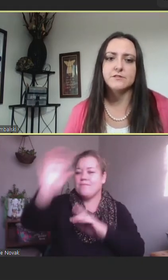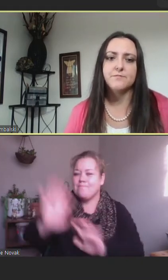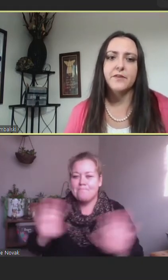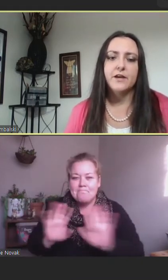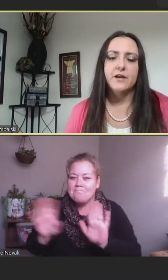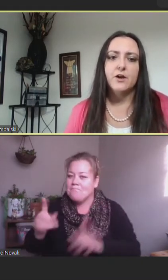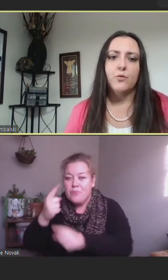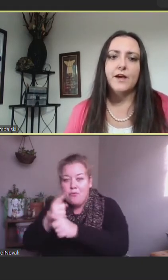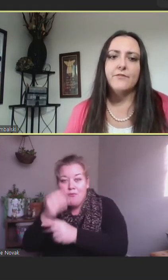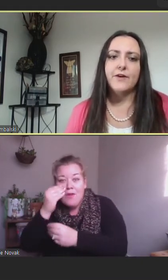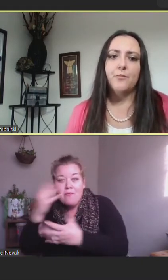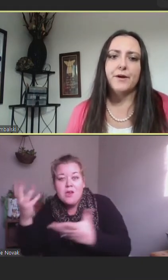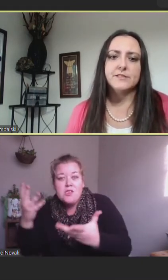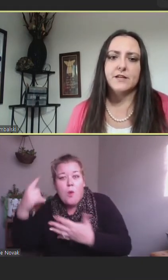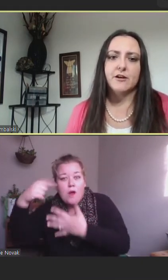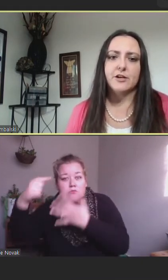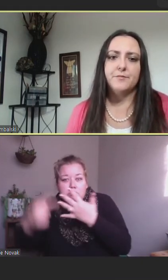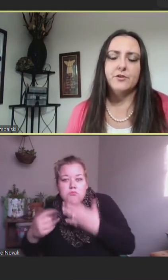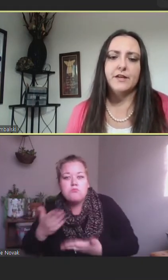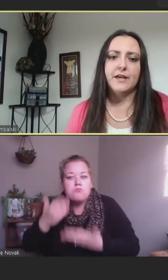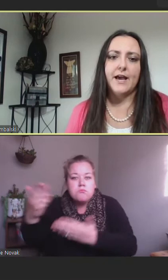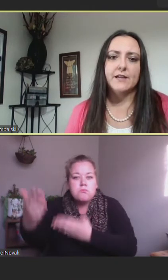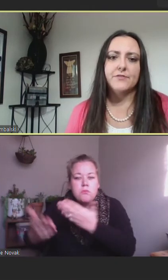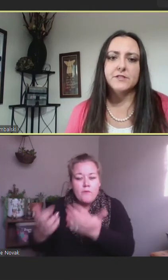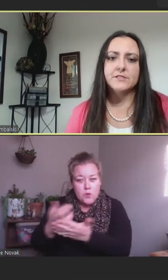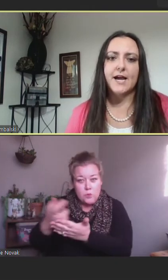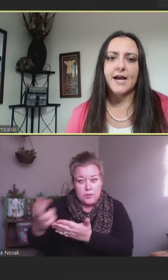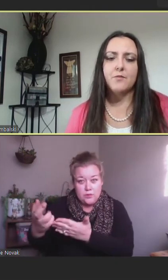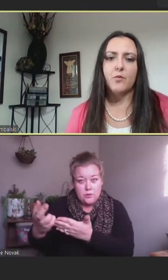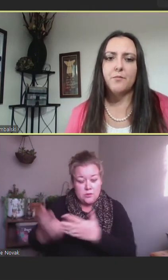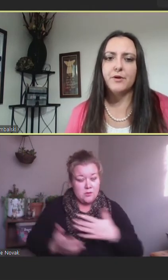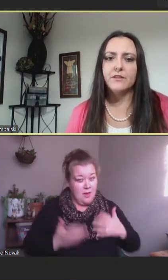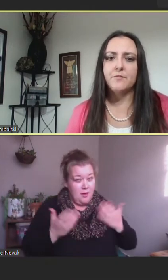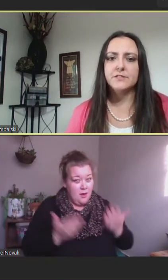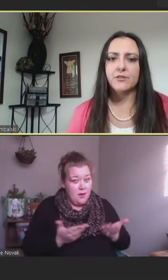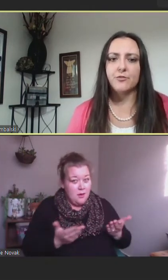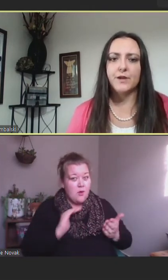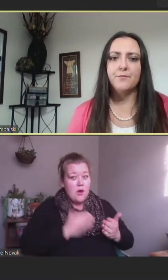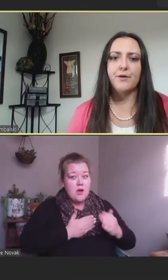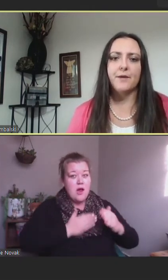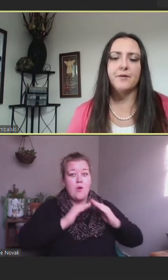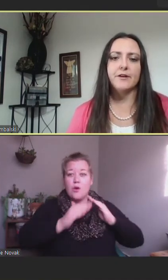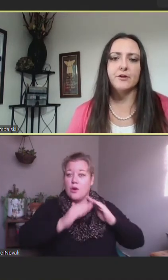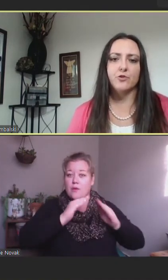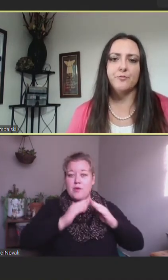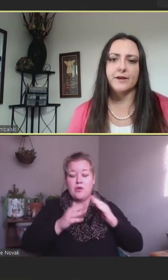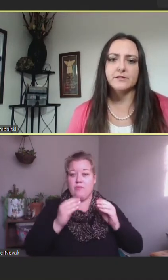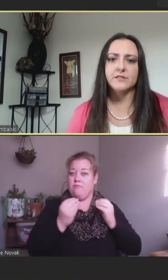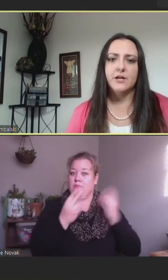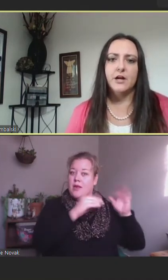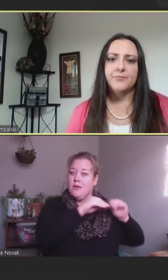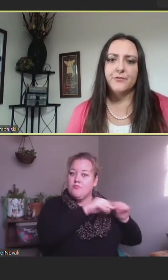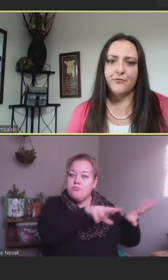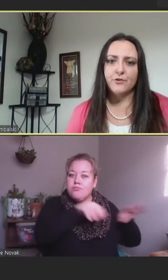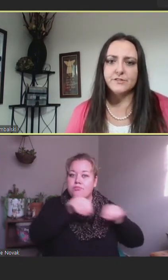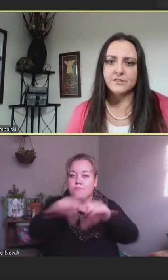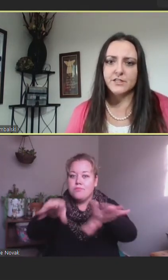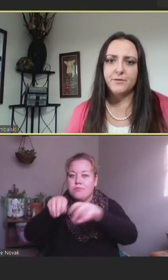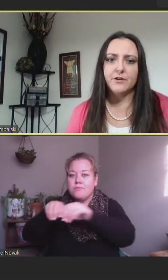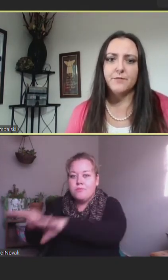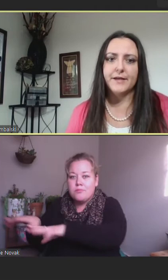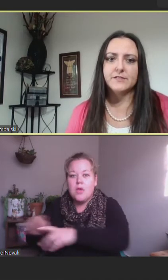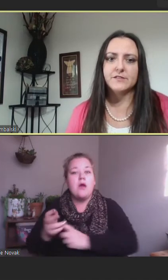resources. We have outbreaks in our community, and at this time, we're putting them into three primary groupings. The first